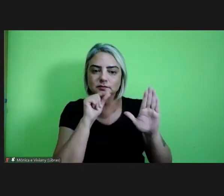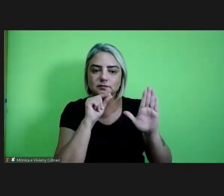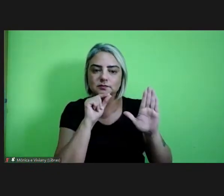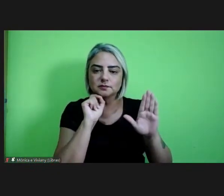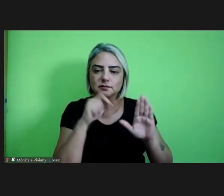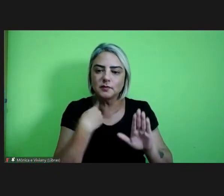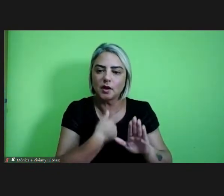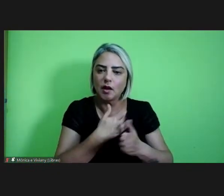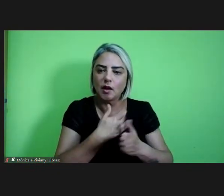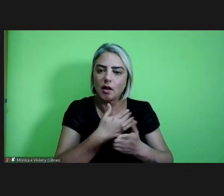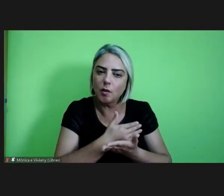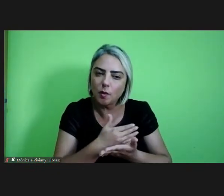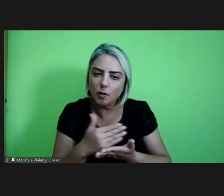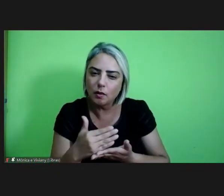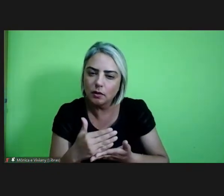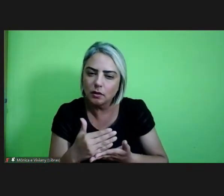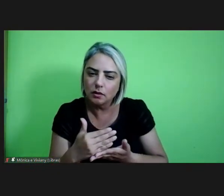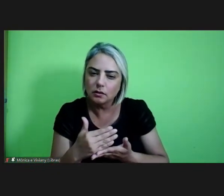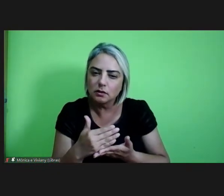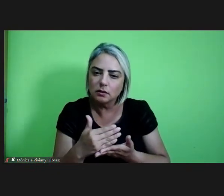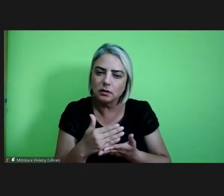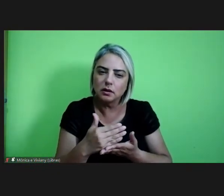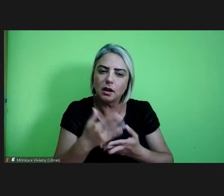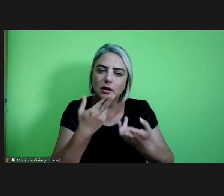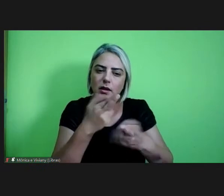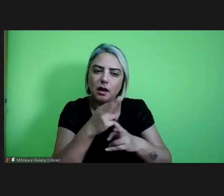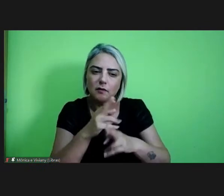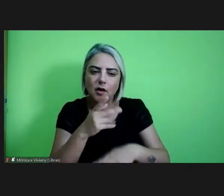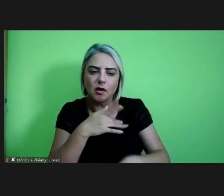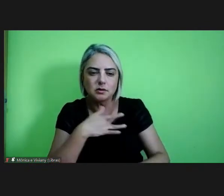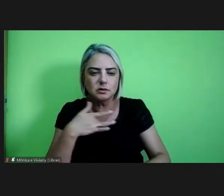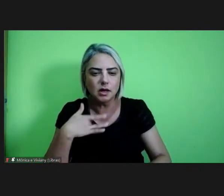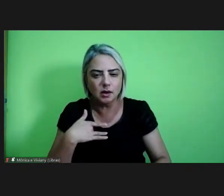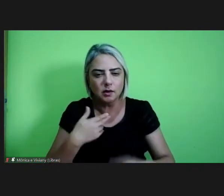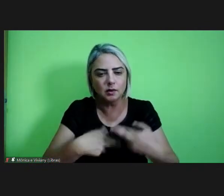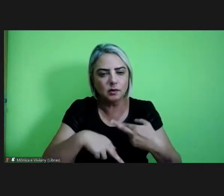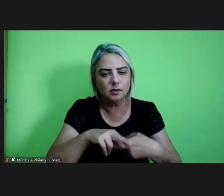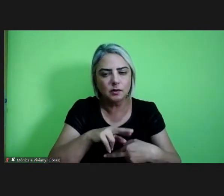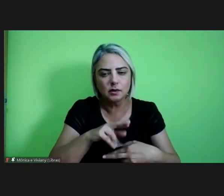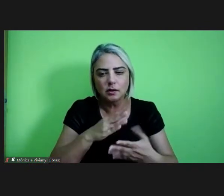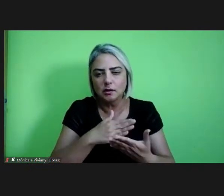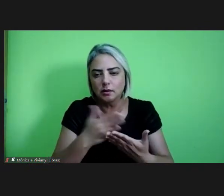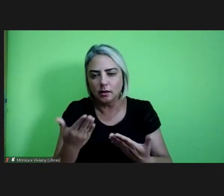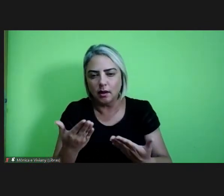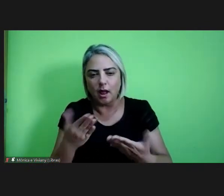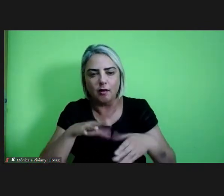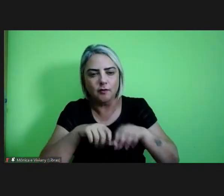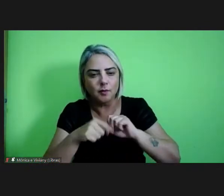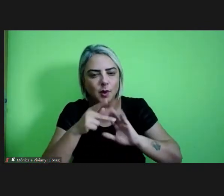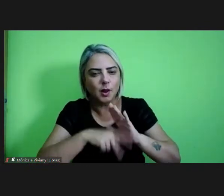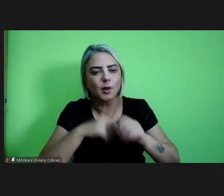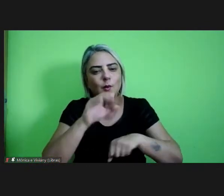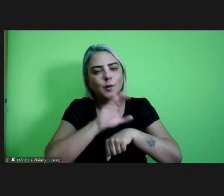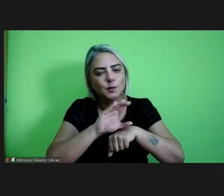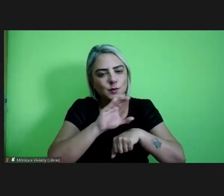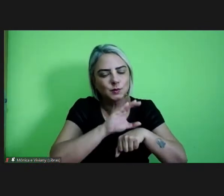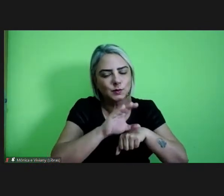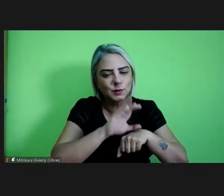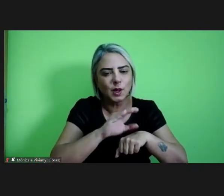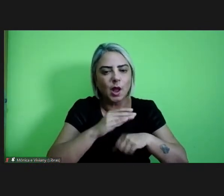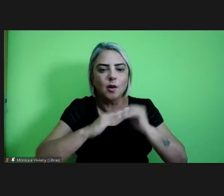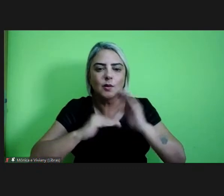And I just wanted to highlight that starting in the sanitary reforms, or